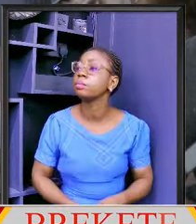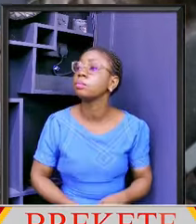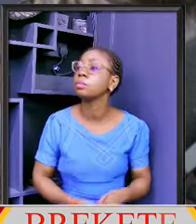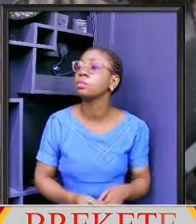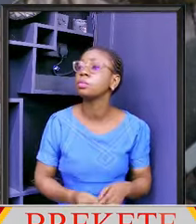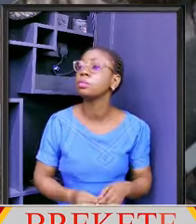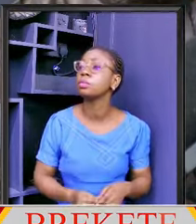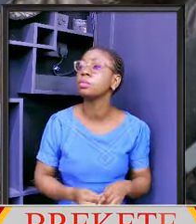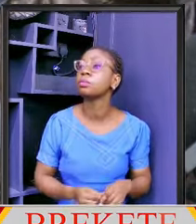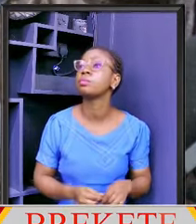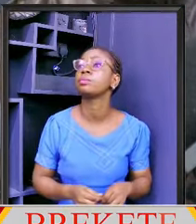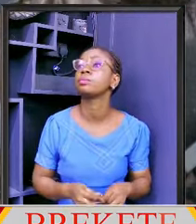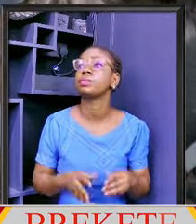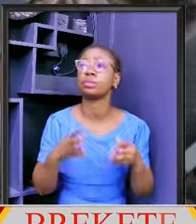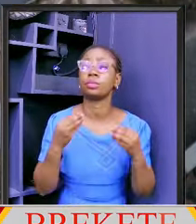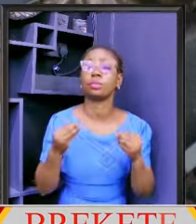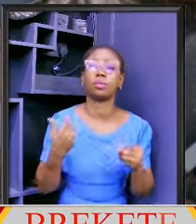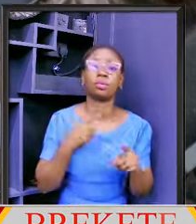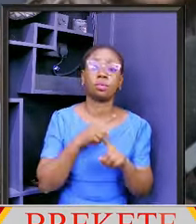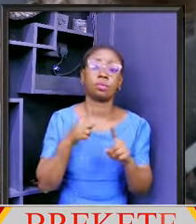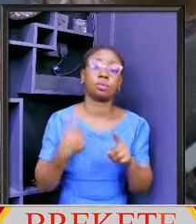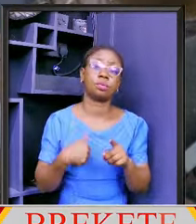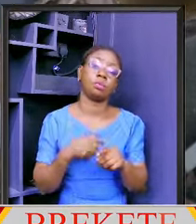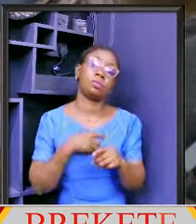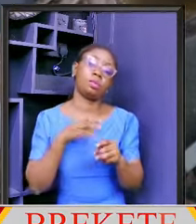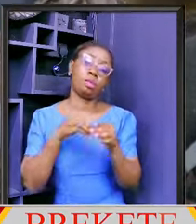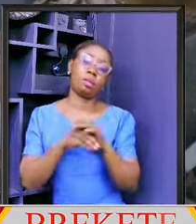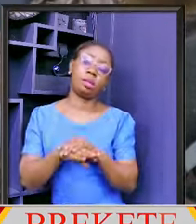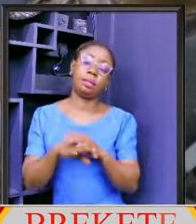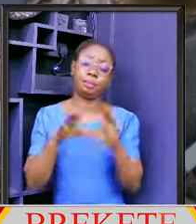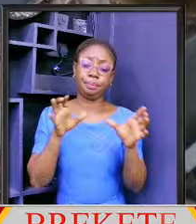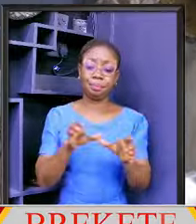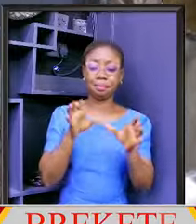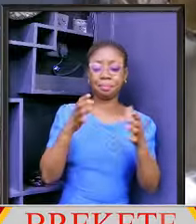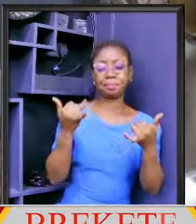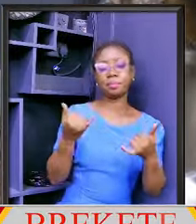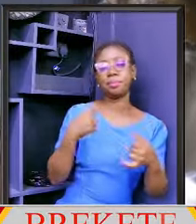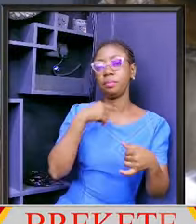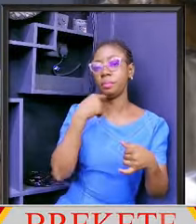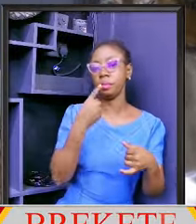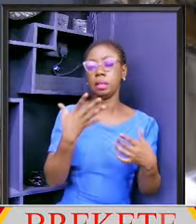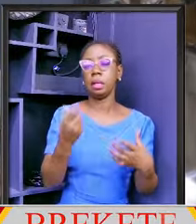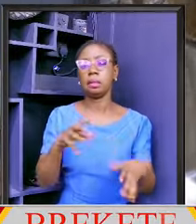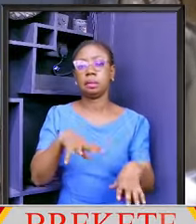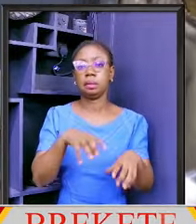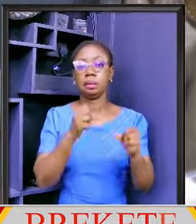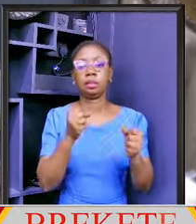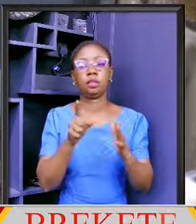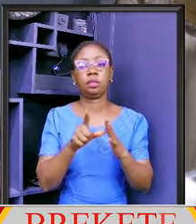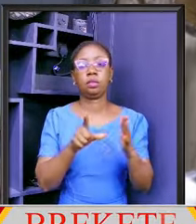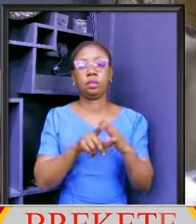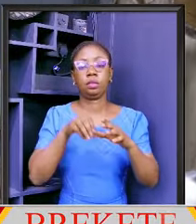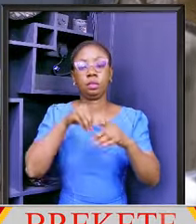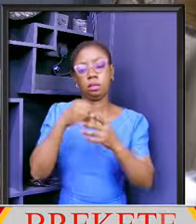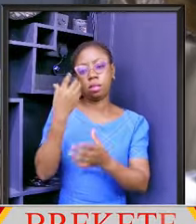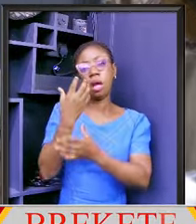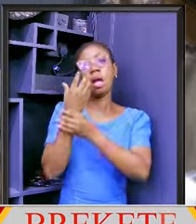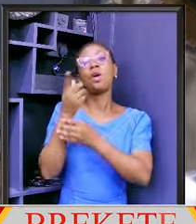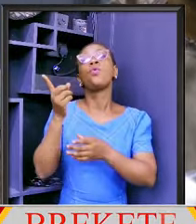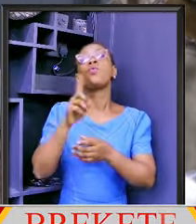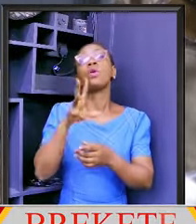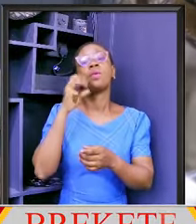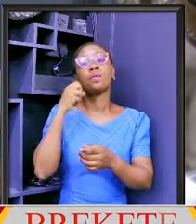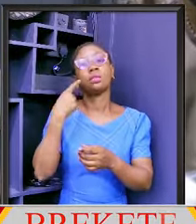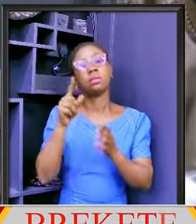So now when we enter, take action now, it will be say they took the laws into their hands. Where was the